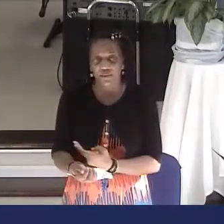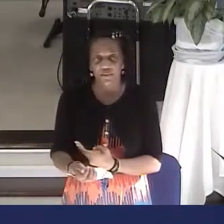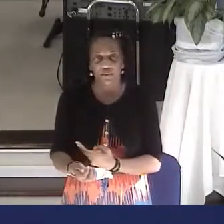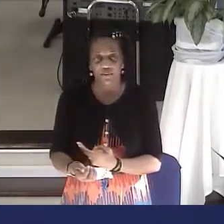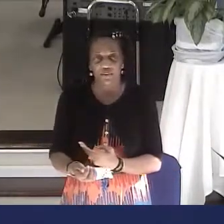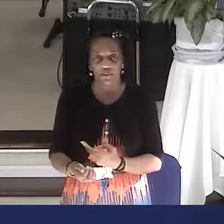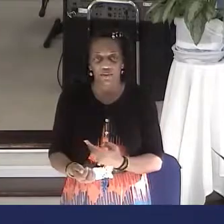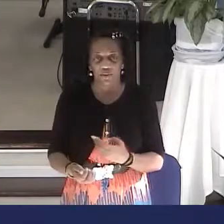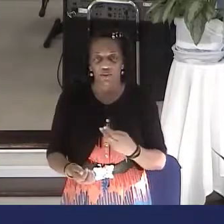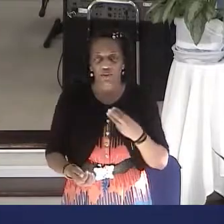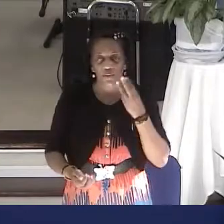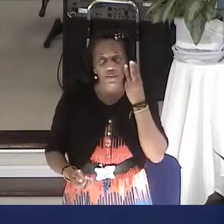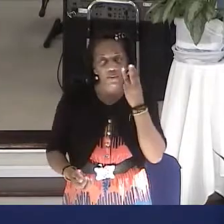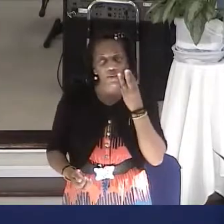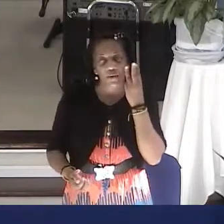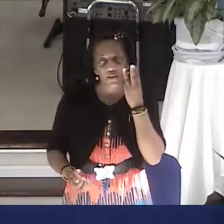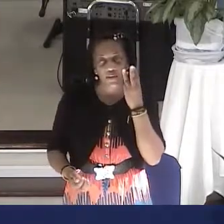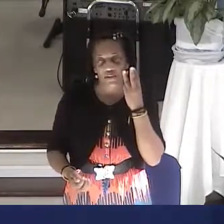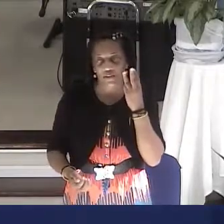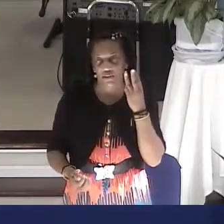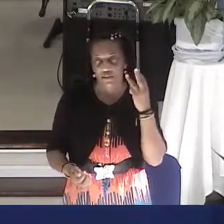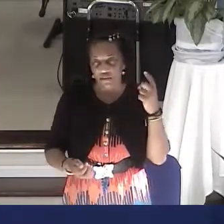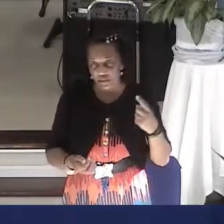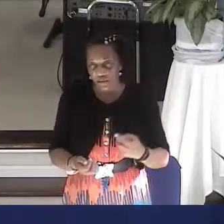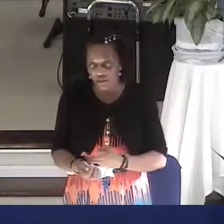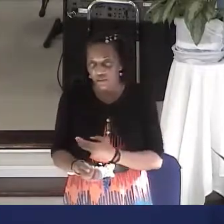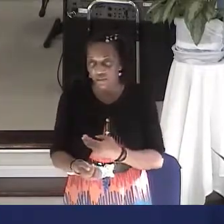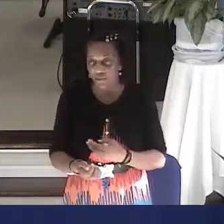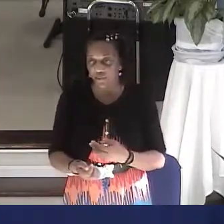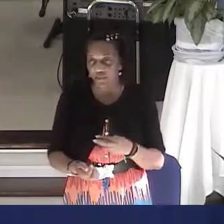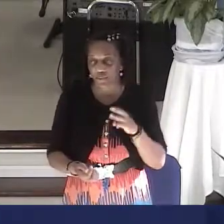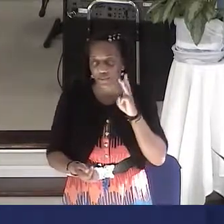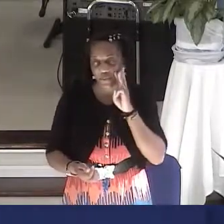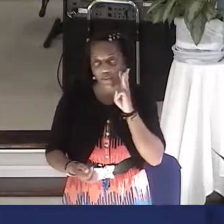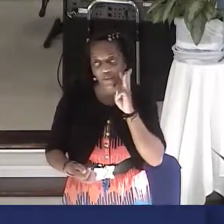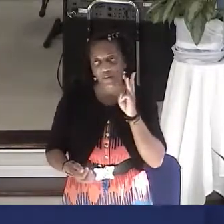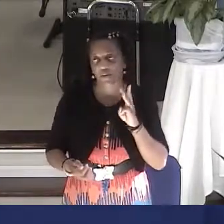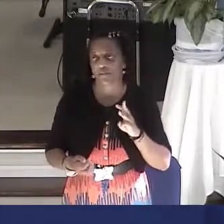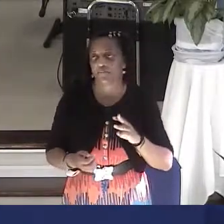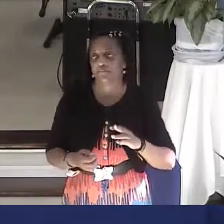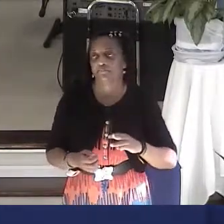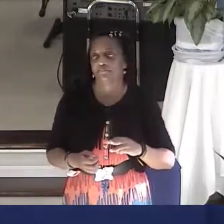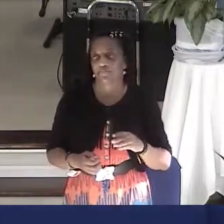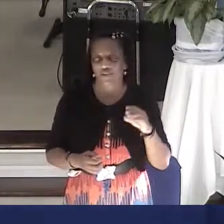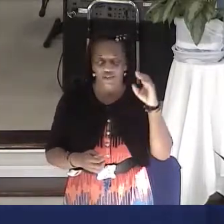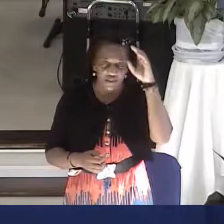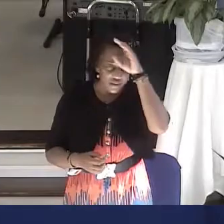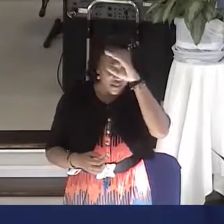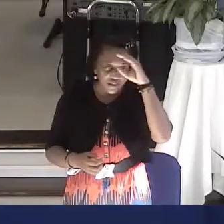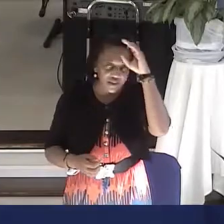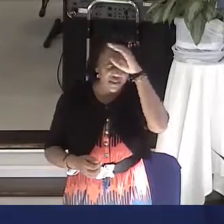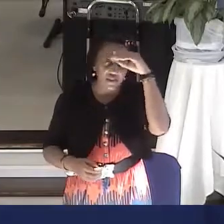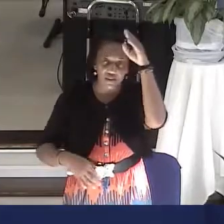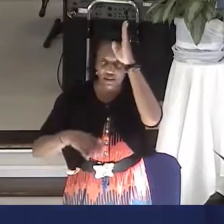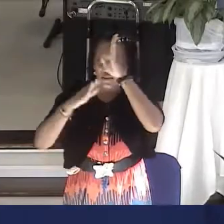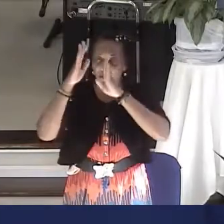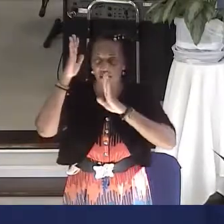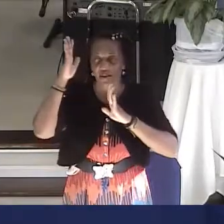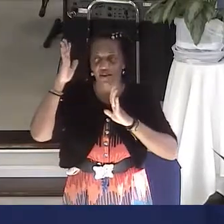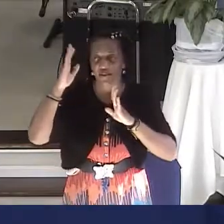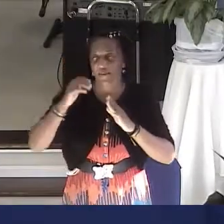the response is the same. My purpose is my purpose. I must worship God a set way. There's a set way that I have to